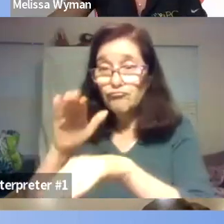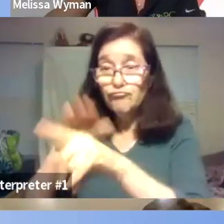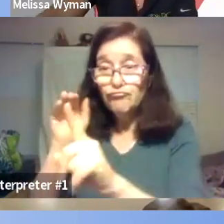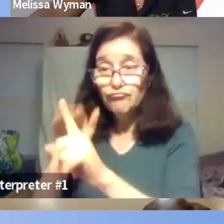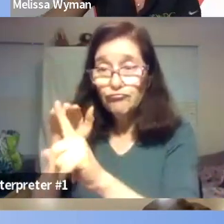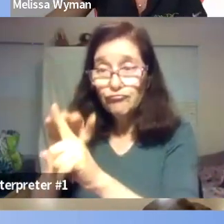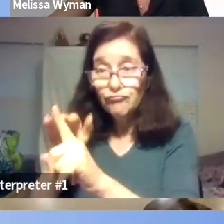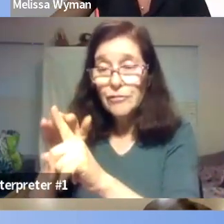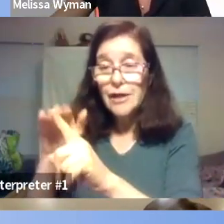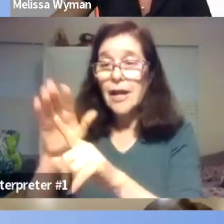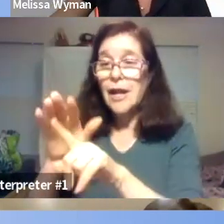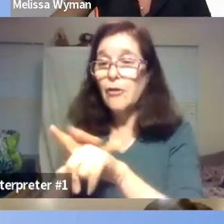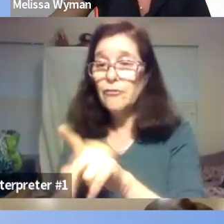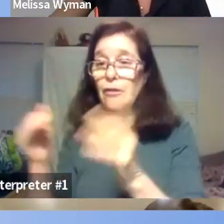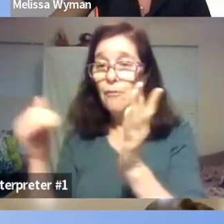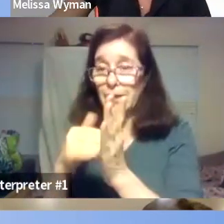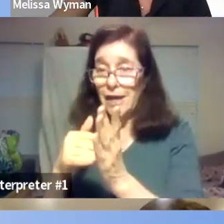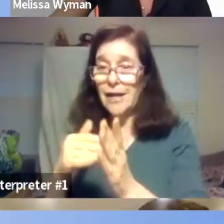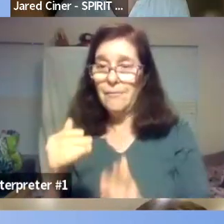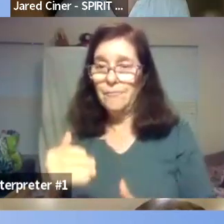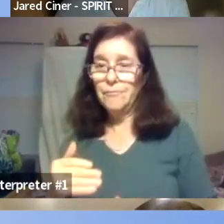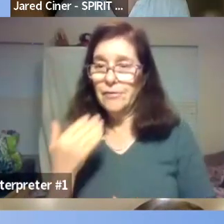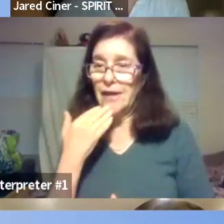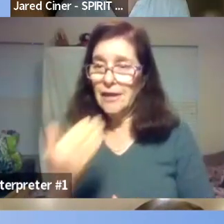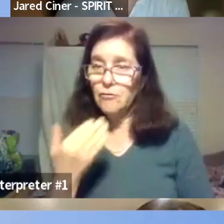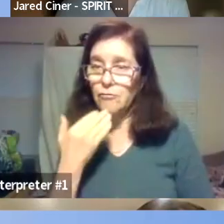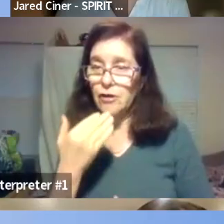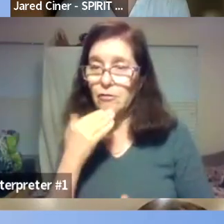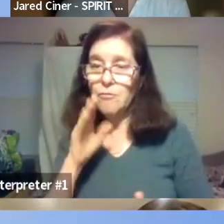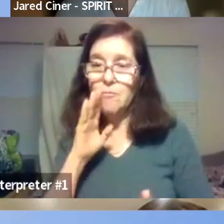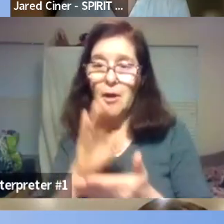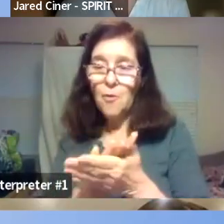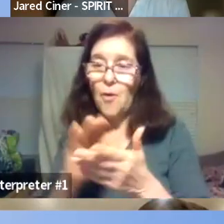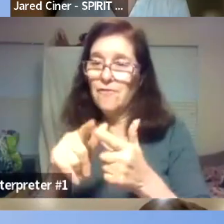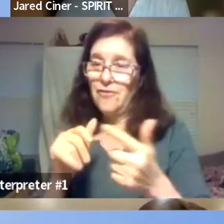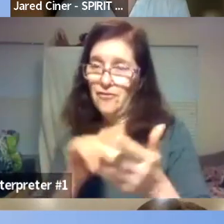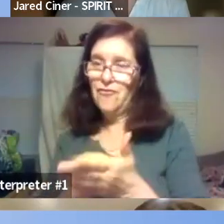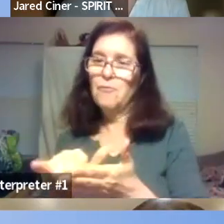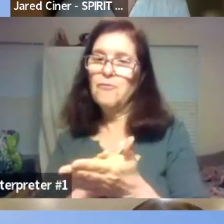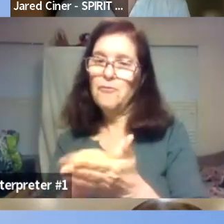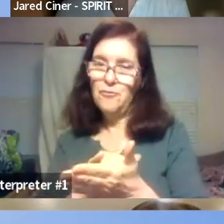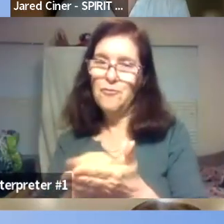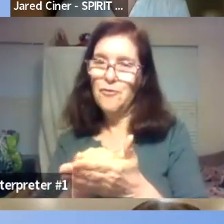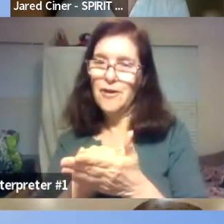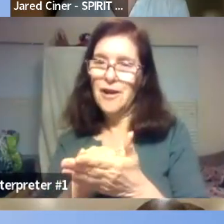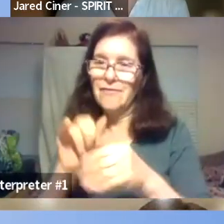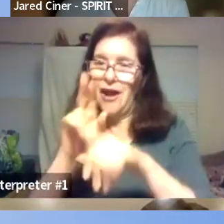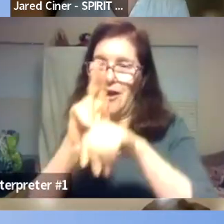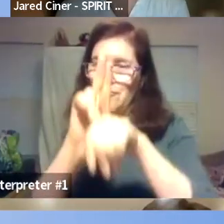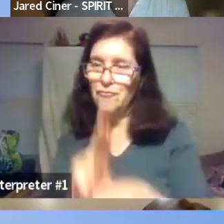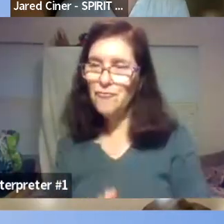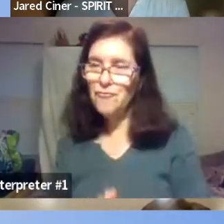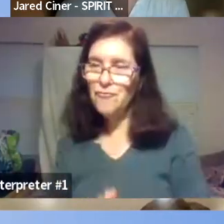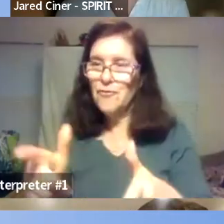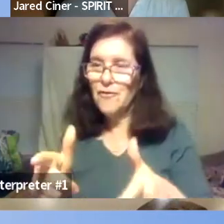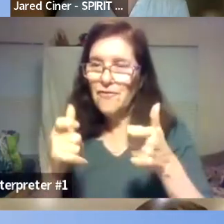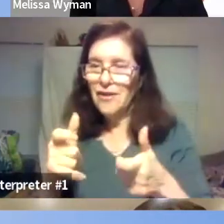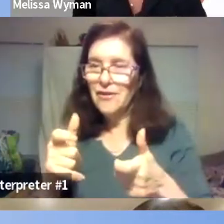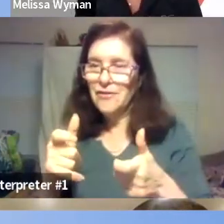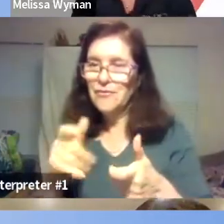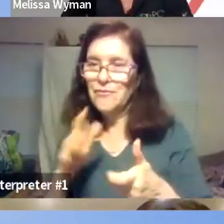it's hard. All right, thank you. My wife is from New York, so I've gotten used to a faster pace of